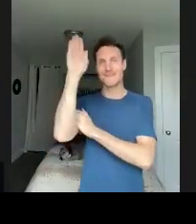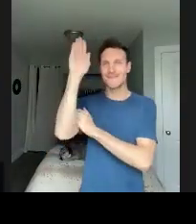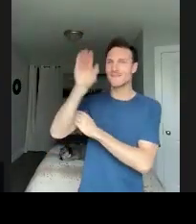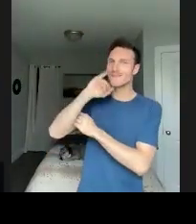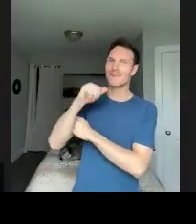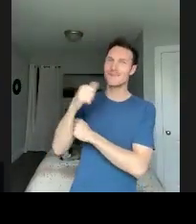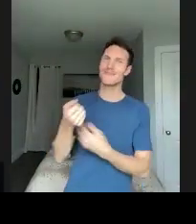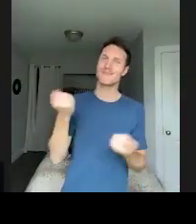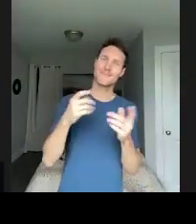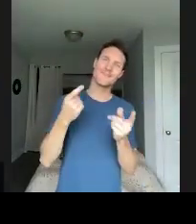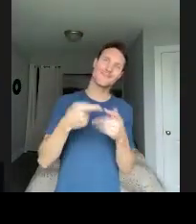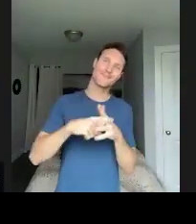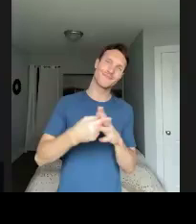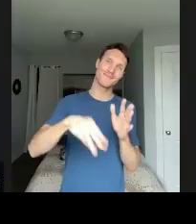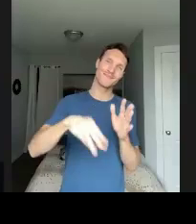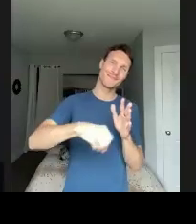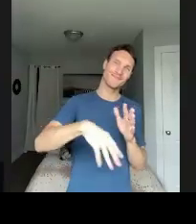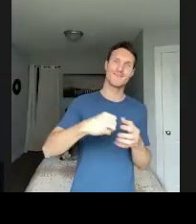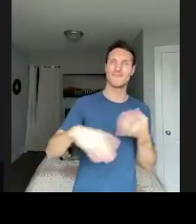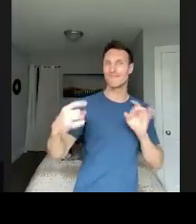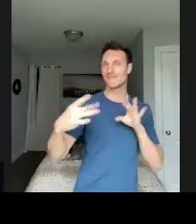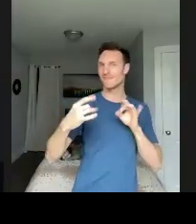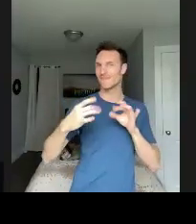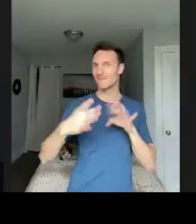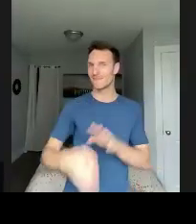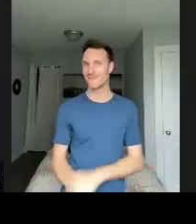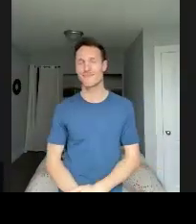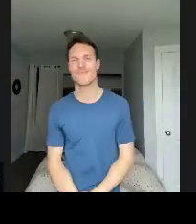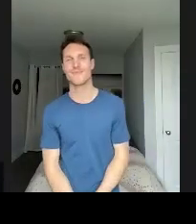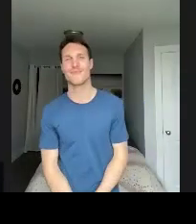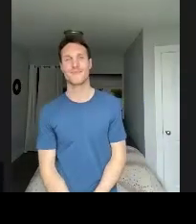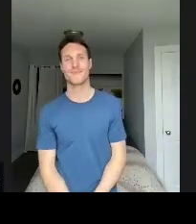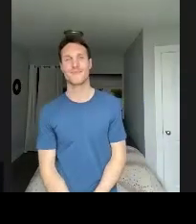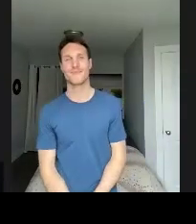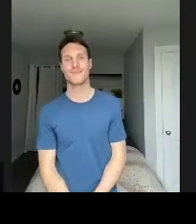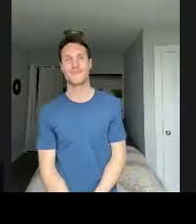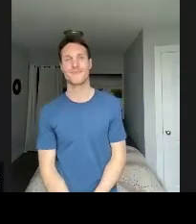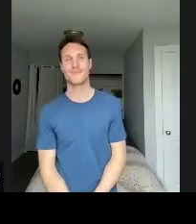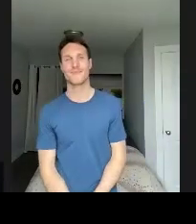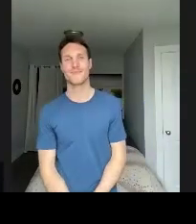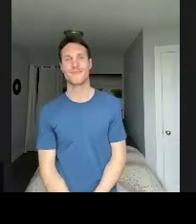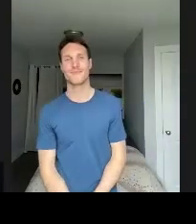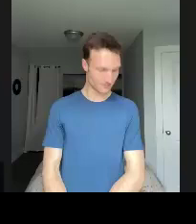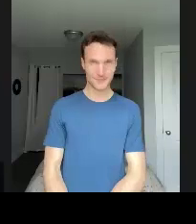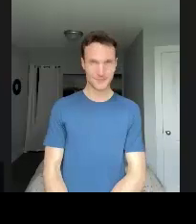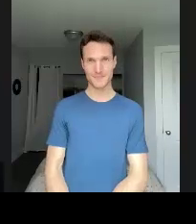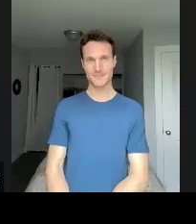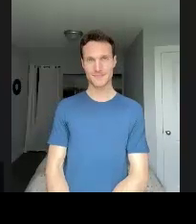start dropping those in the chat, and we'll keep Sai busy with the chat questions. He'll read those for you.